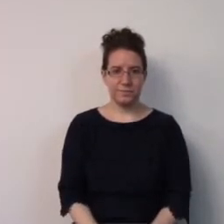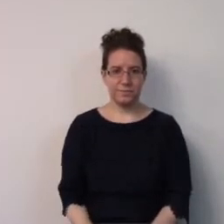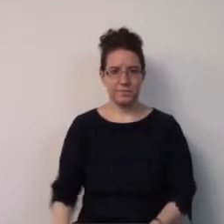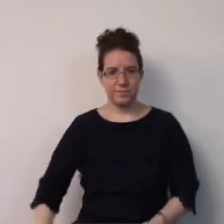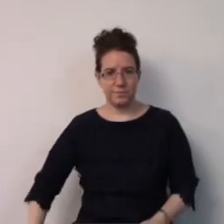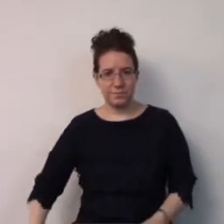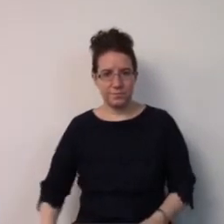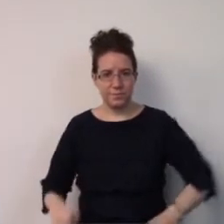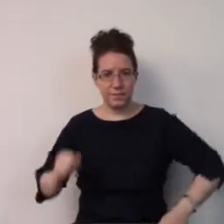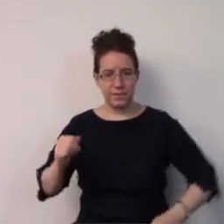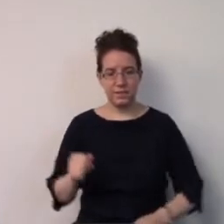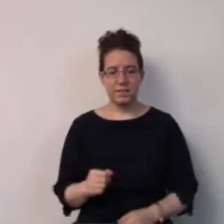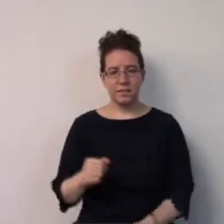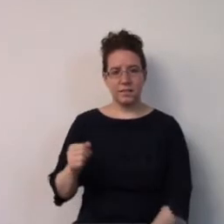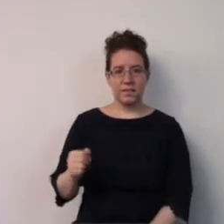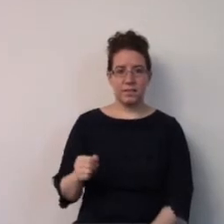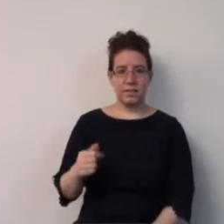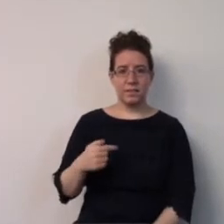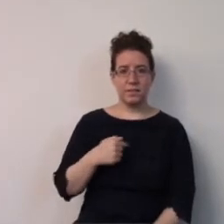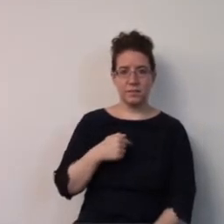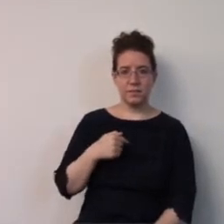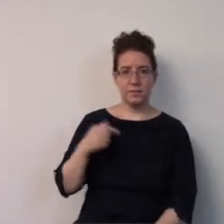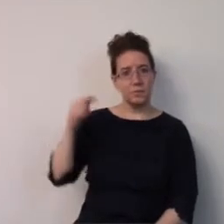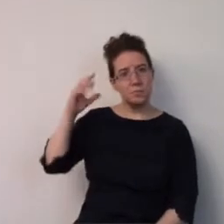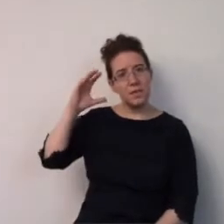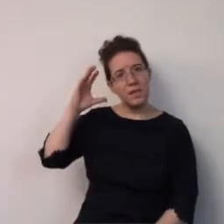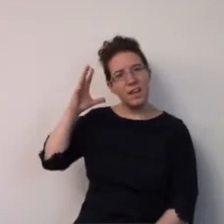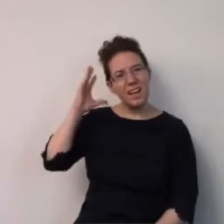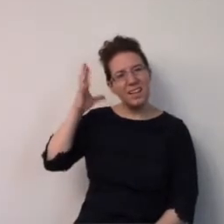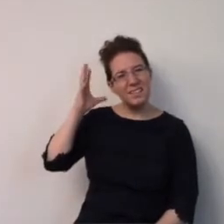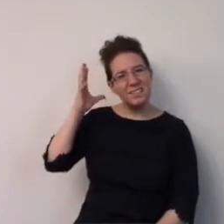Good way. Amen. Hallelujah.